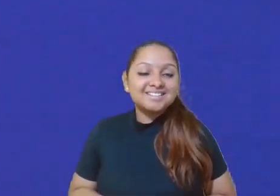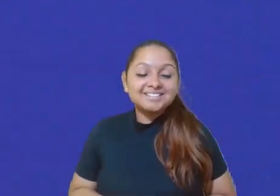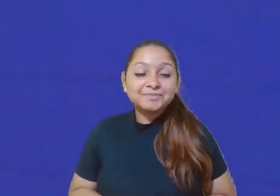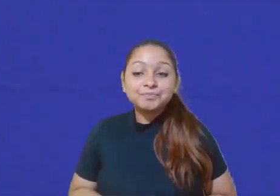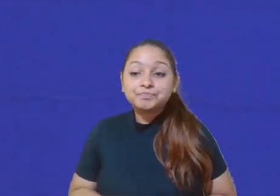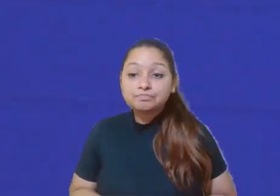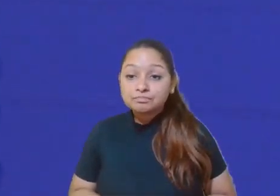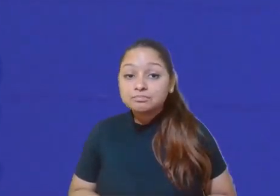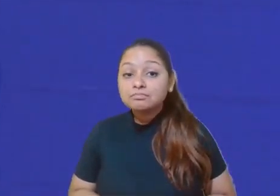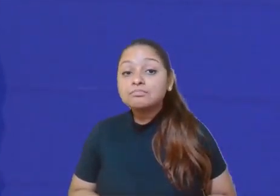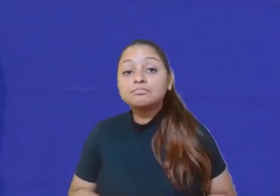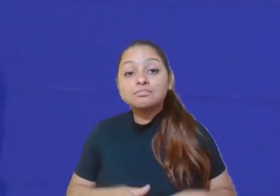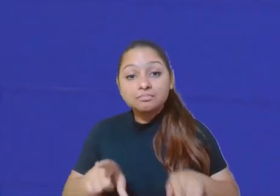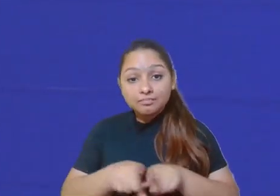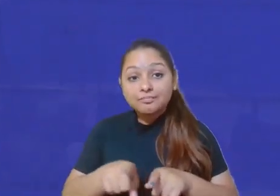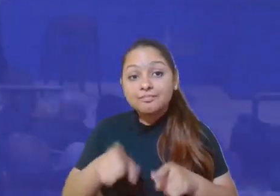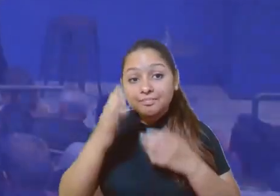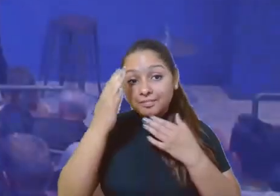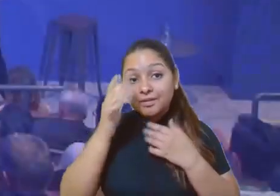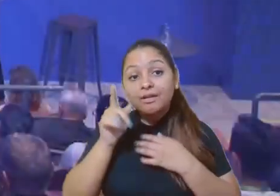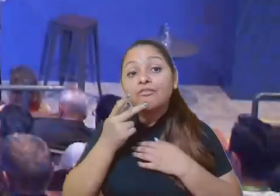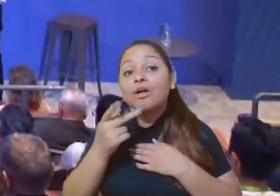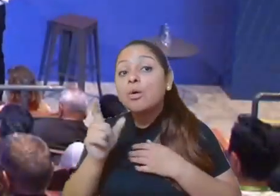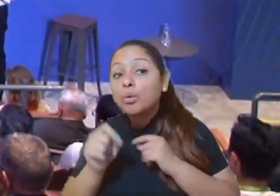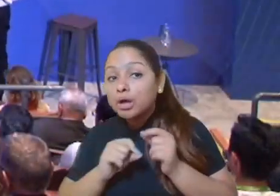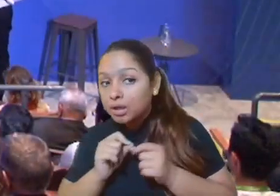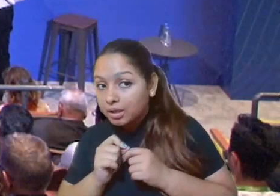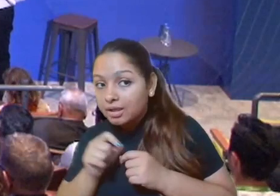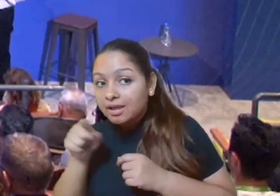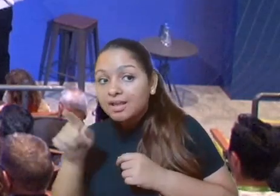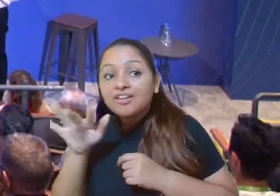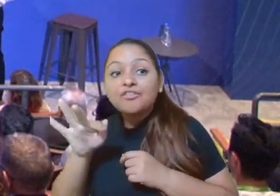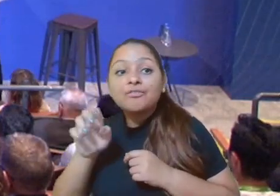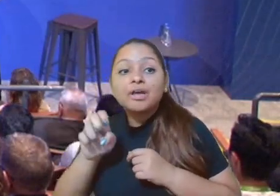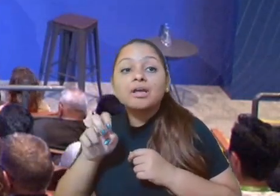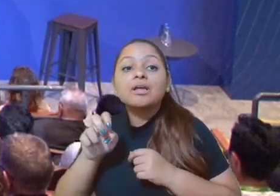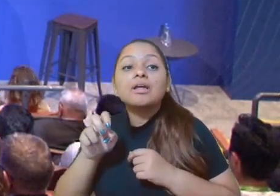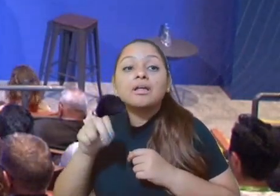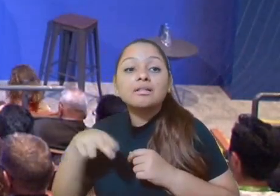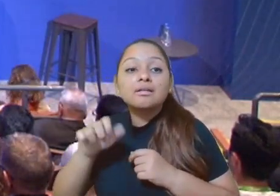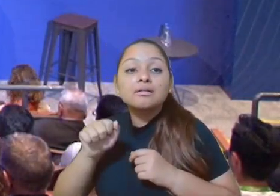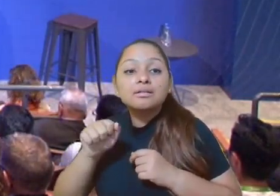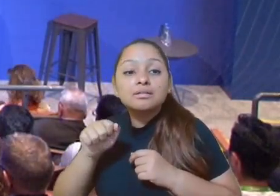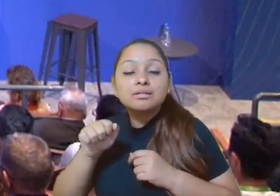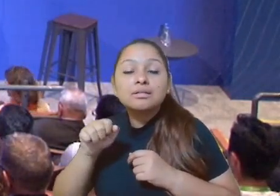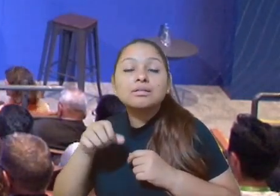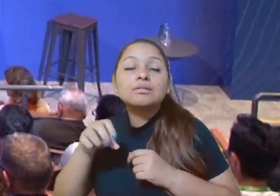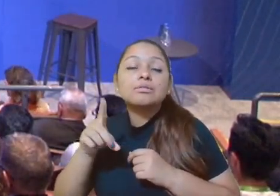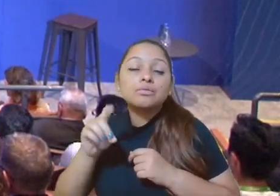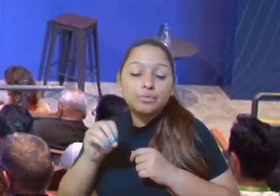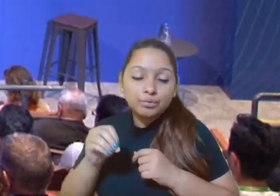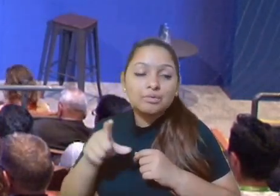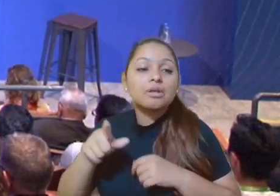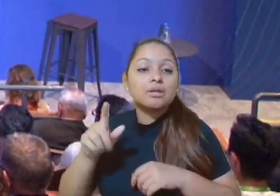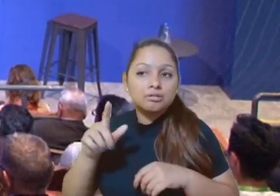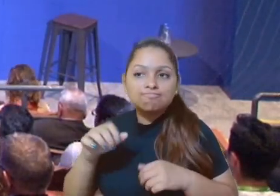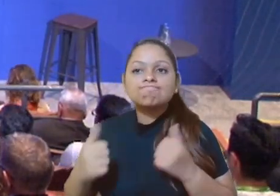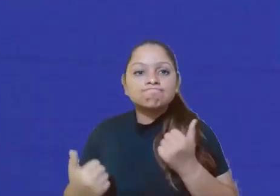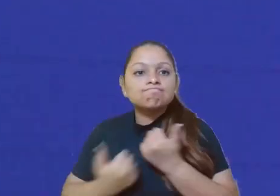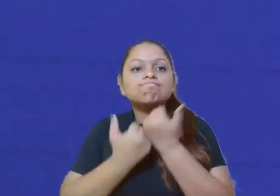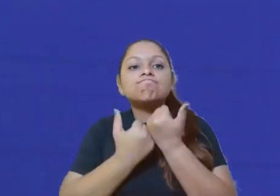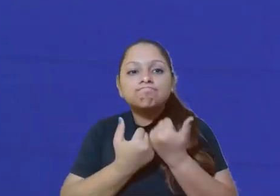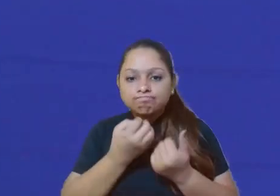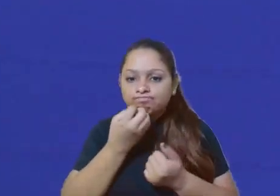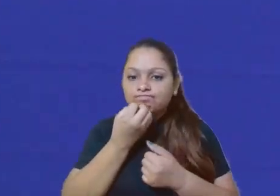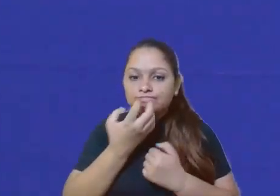And I would like to say that Fernando, since the beginning of our process, was of one of the main characters. So a question to Jefferson, a